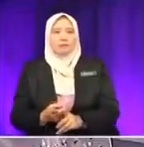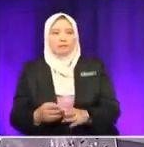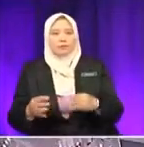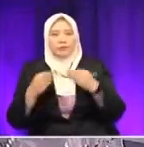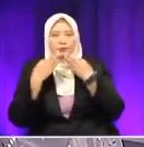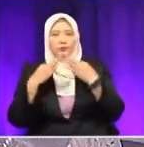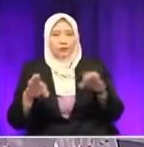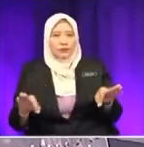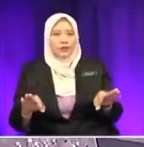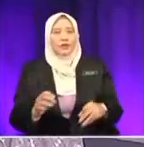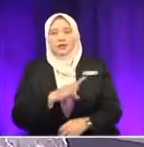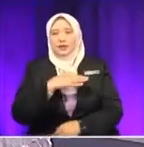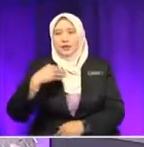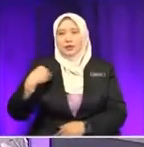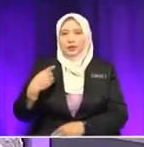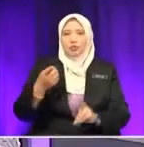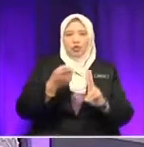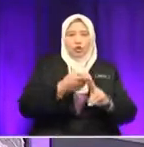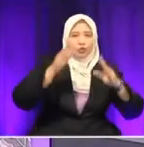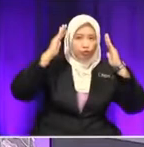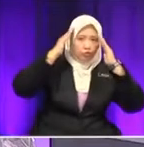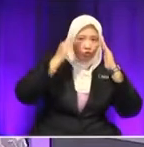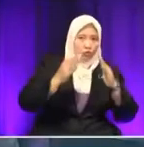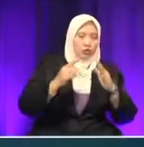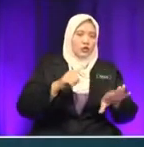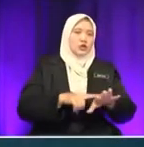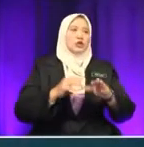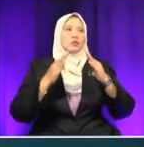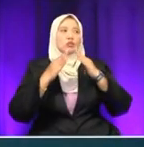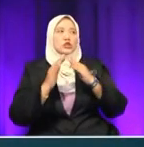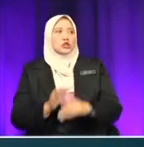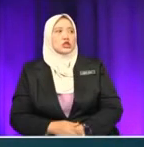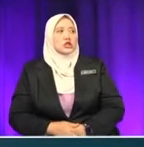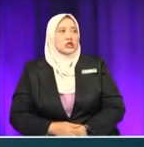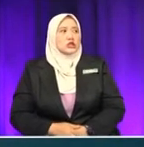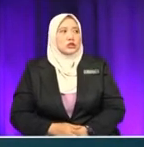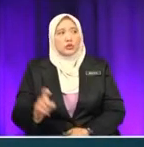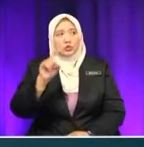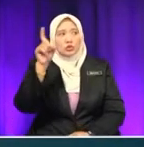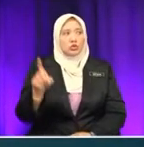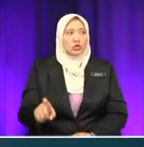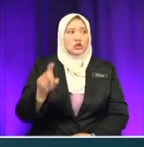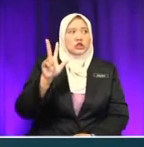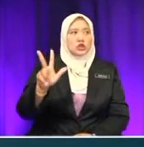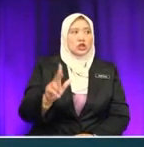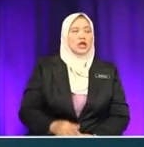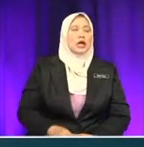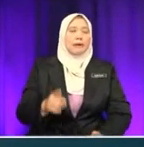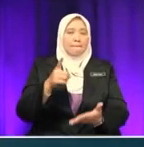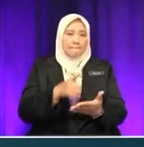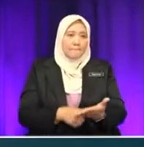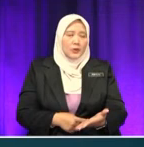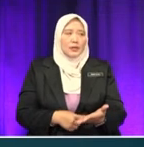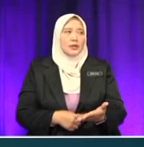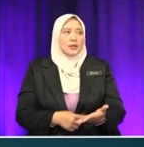to answer the third question. Ideal, what could be one advantage of these modern inventions? Over to you, Ideal. So this is definitely